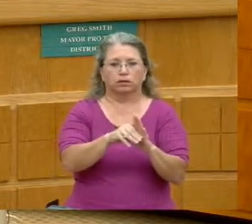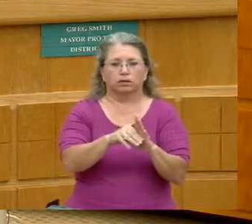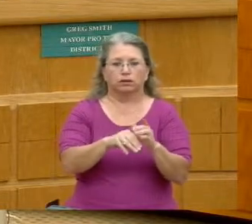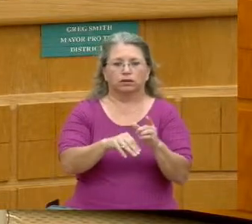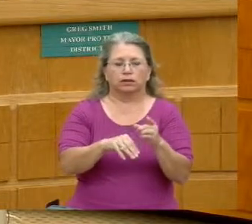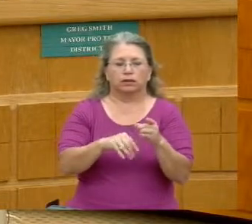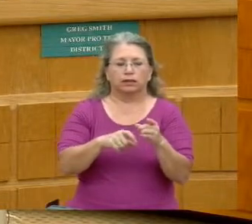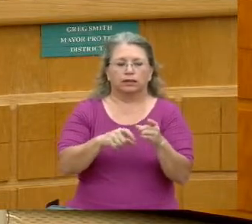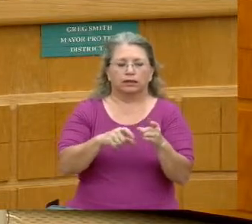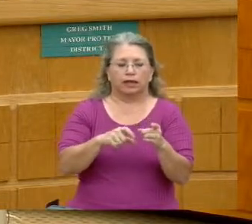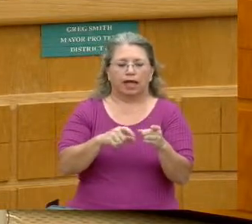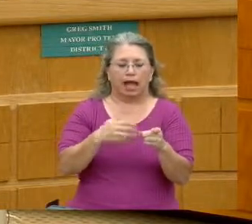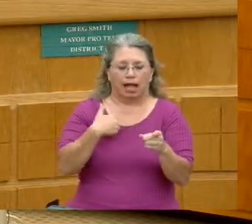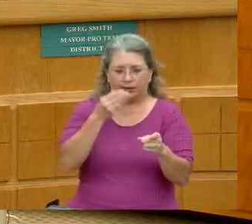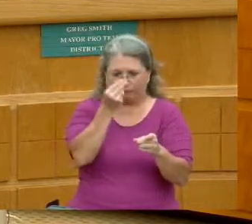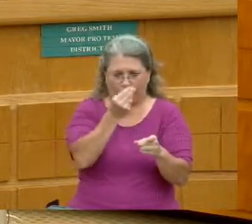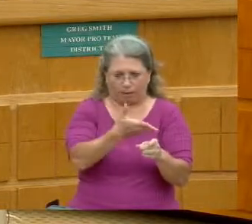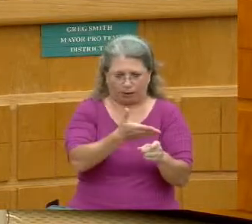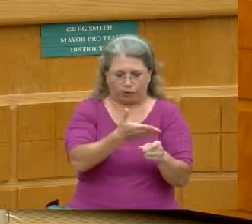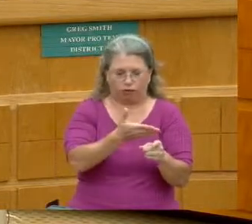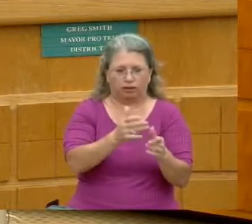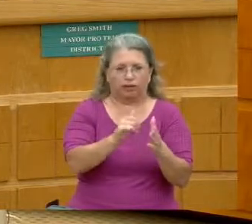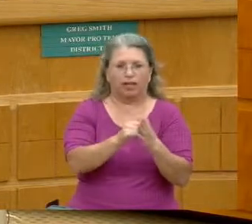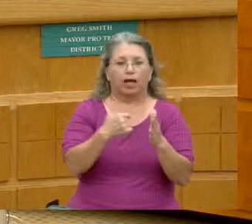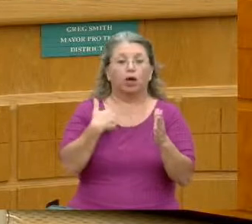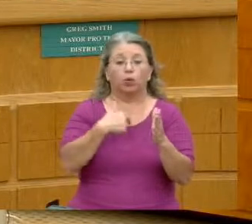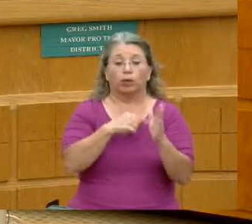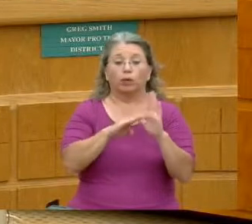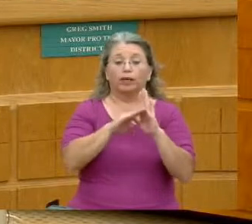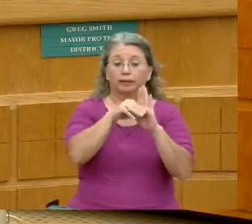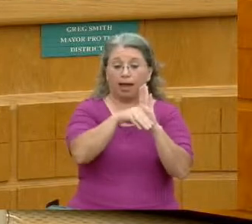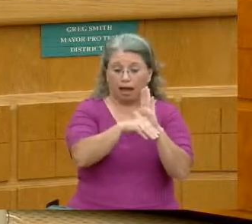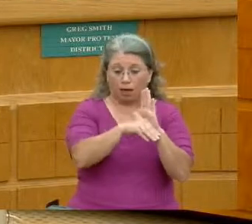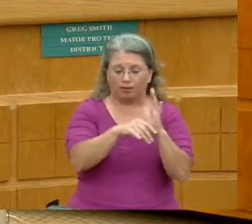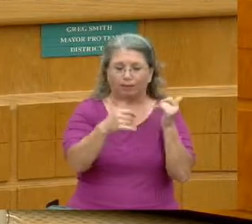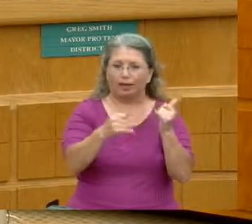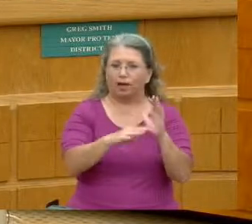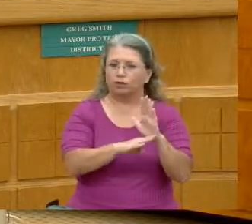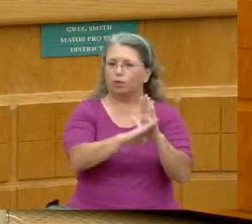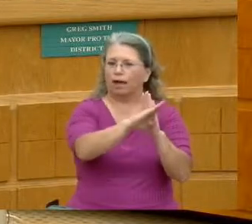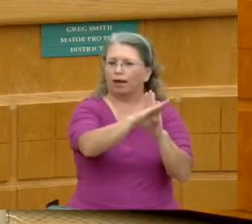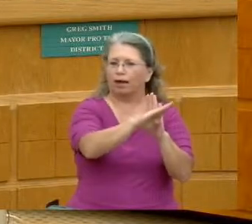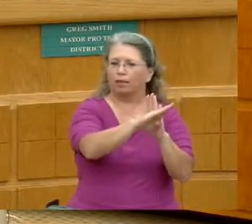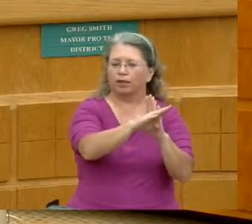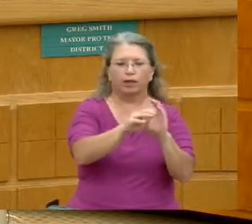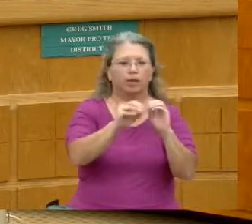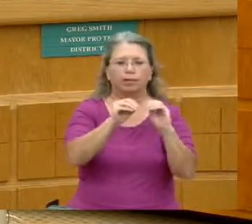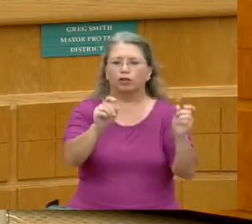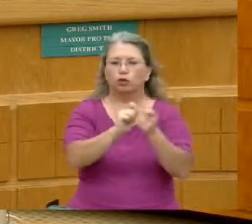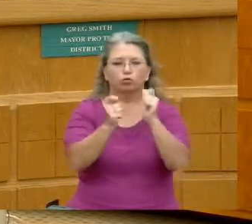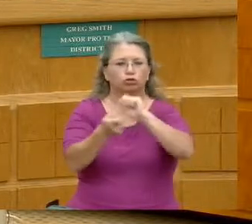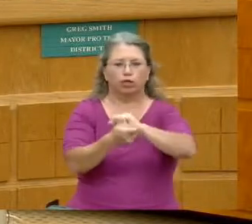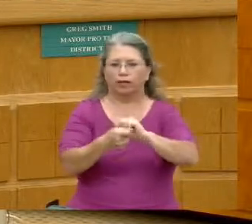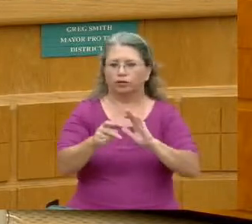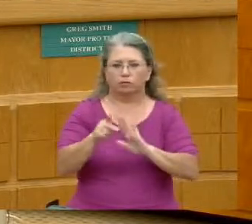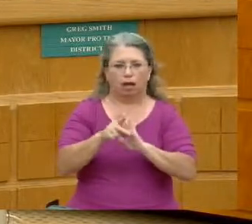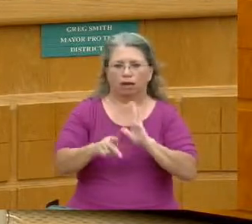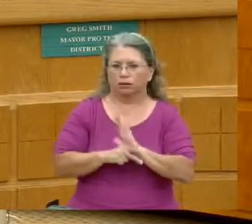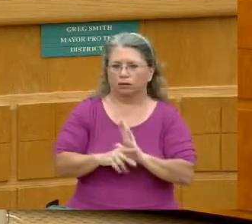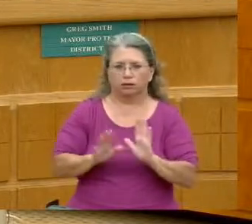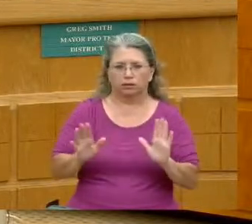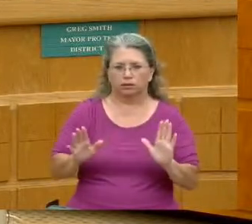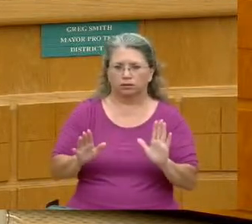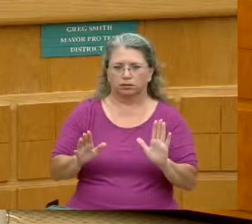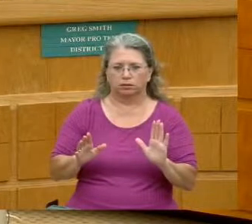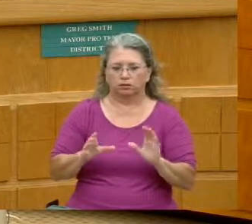down, and now we're headed back up, and no change in policy really occurred except for this steady